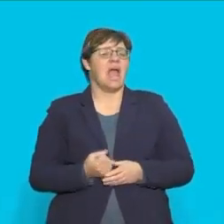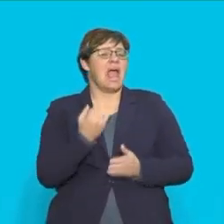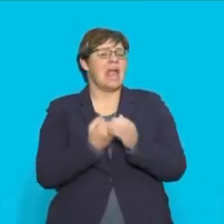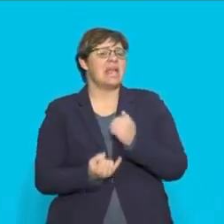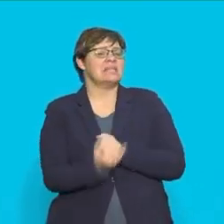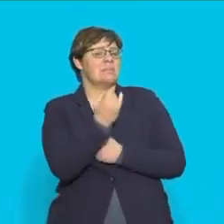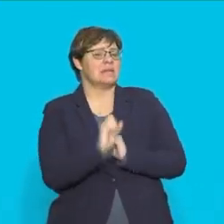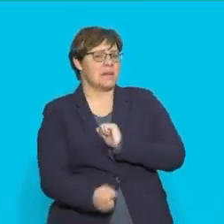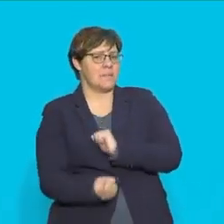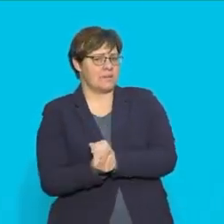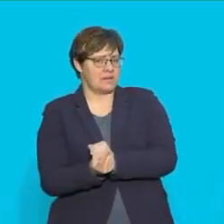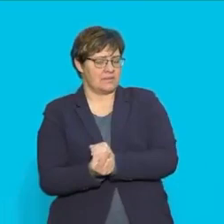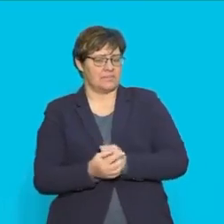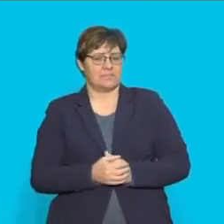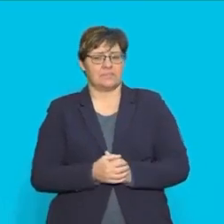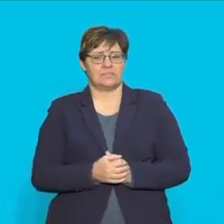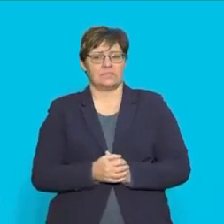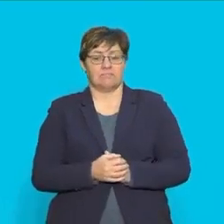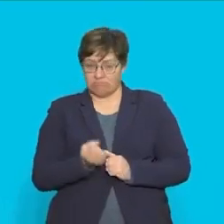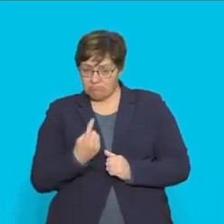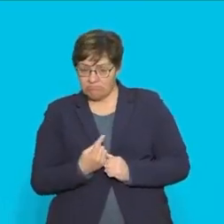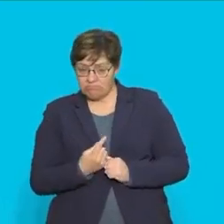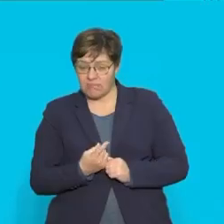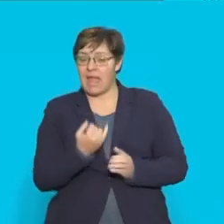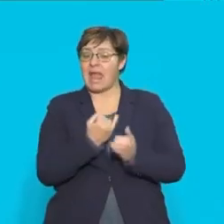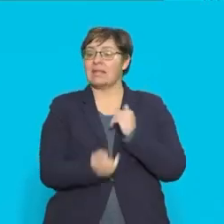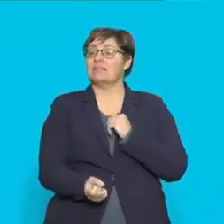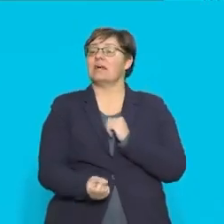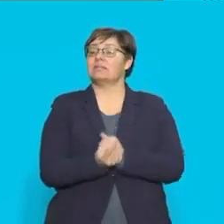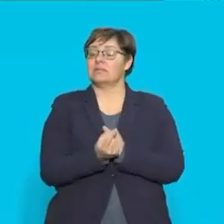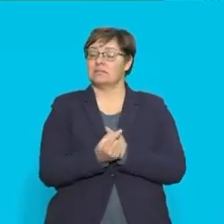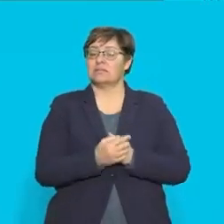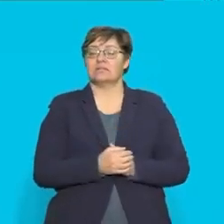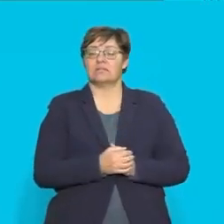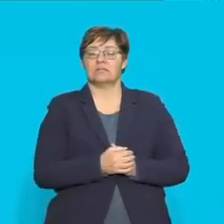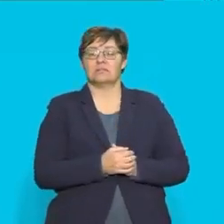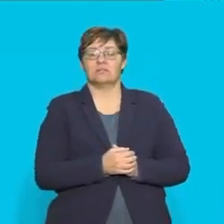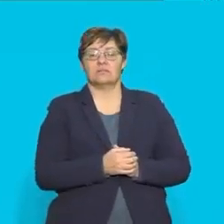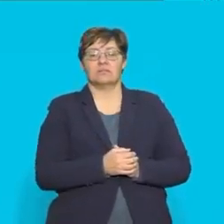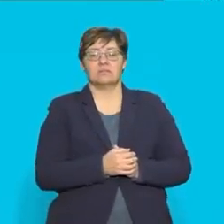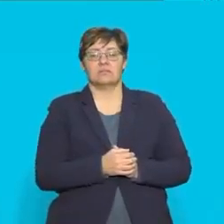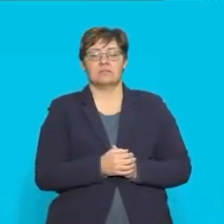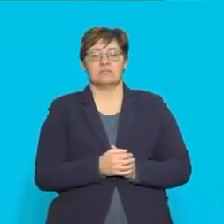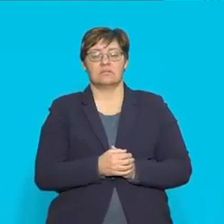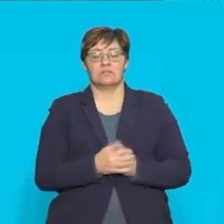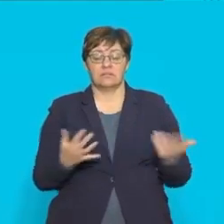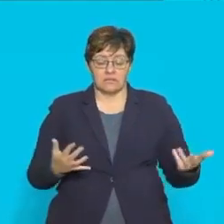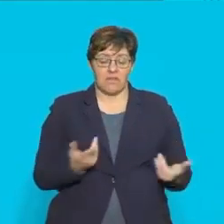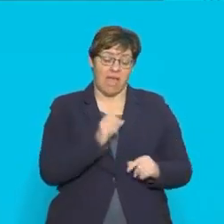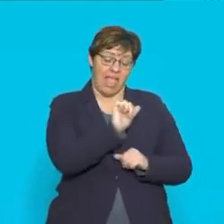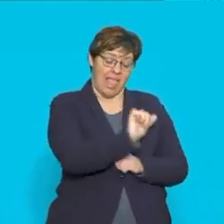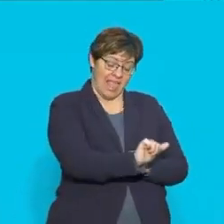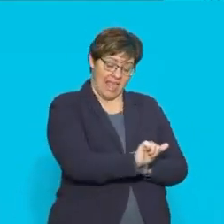independent event? Are we together? Are we together? Independent event, if